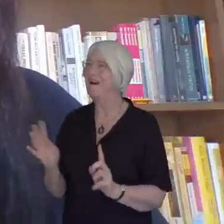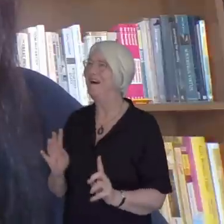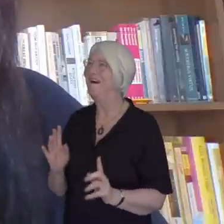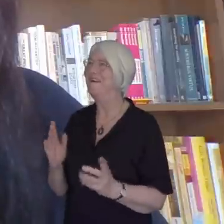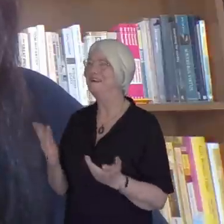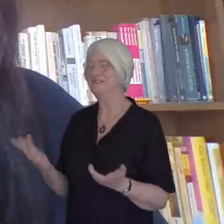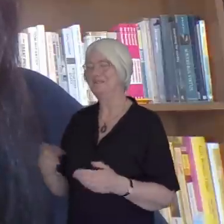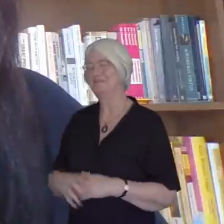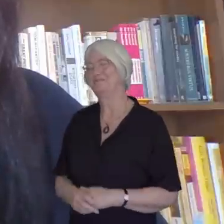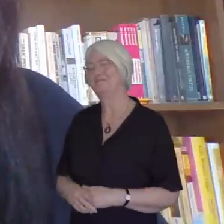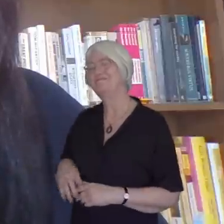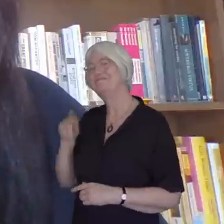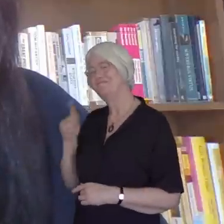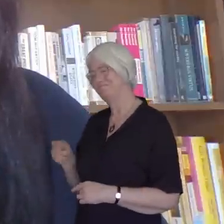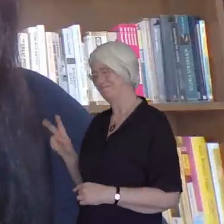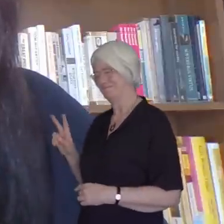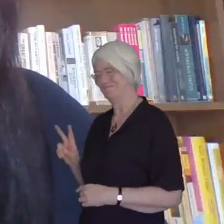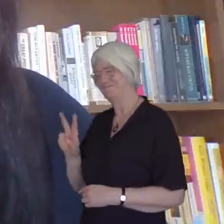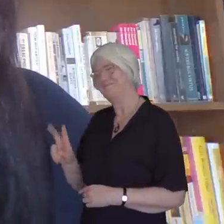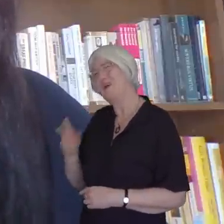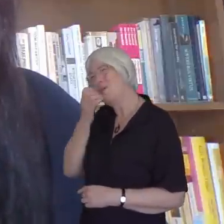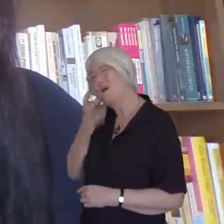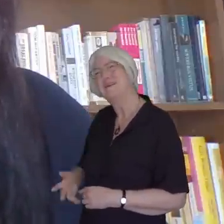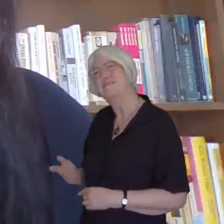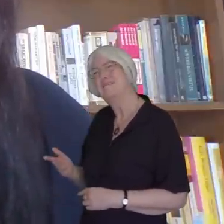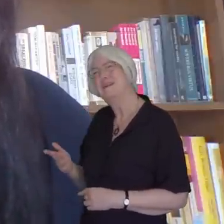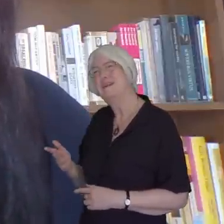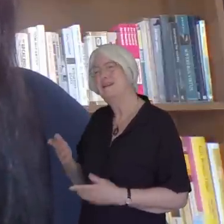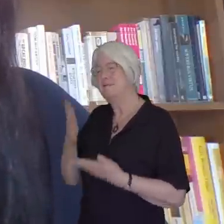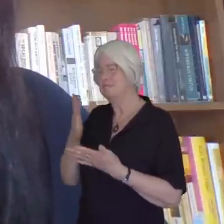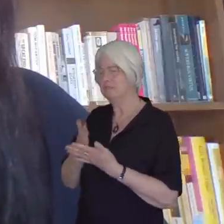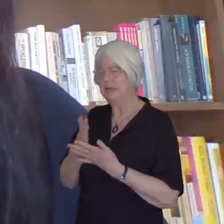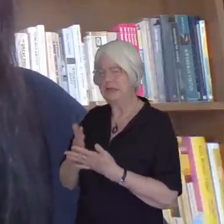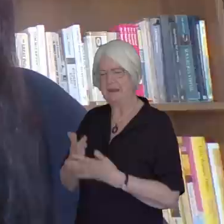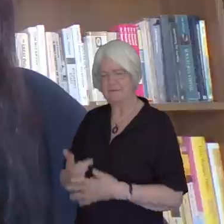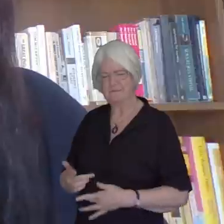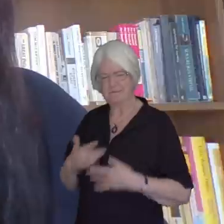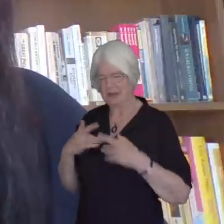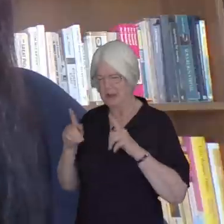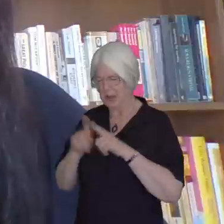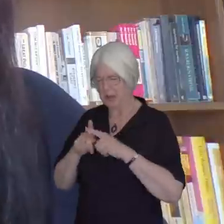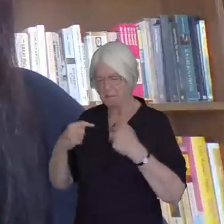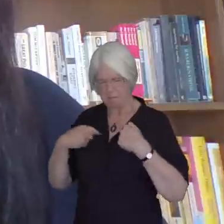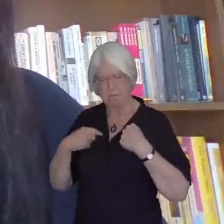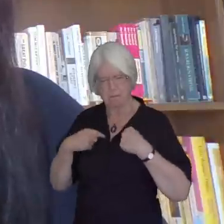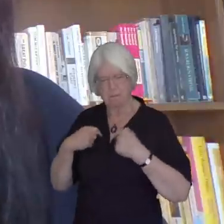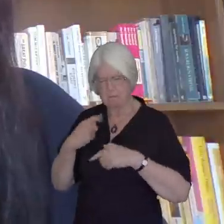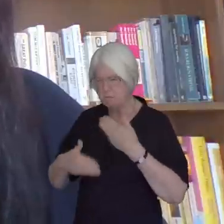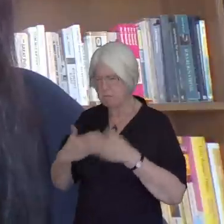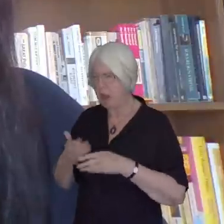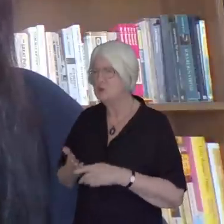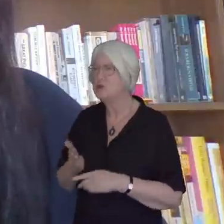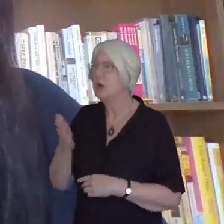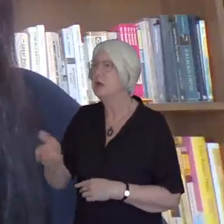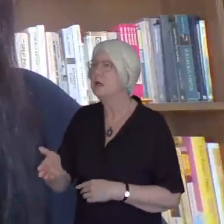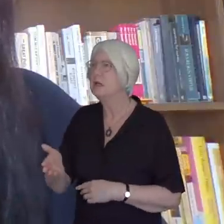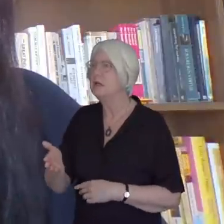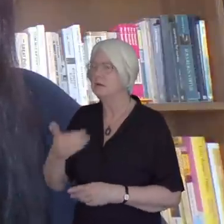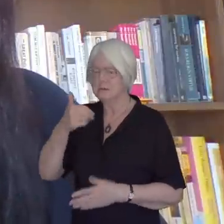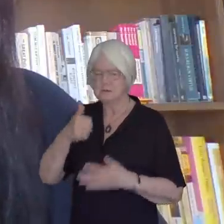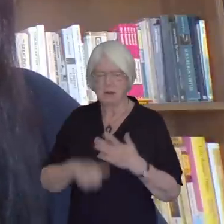The account of the disciples on the road to Emmaus is a wonderful image of the journey each of us who has chosen this way of Christ goes